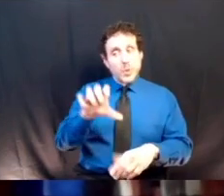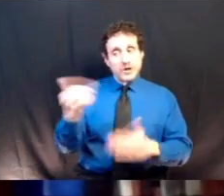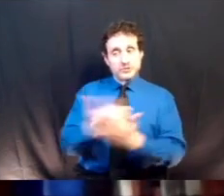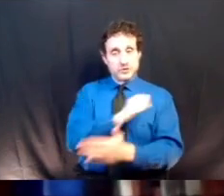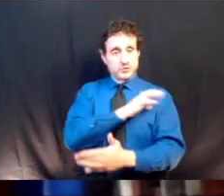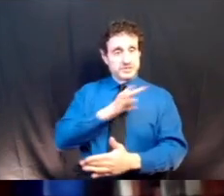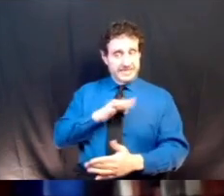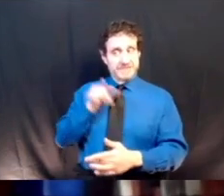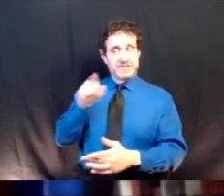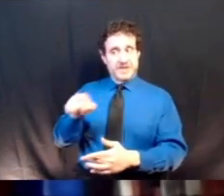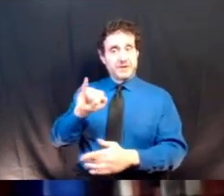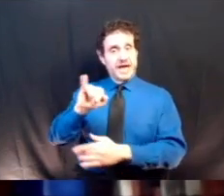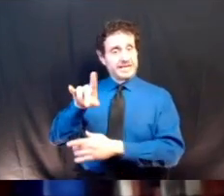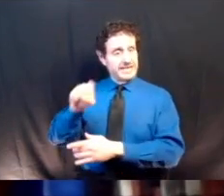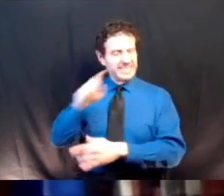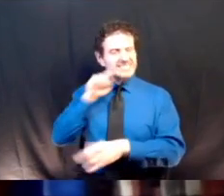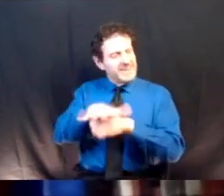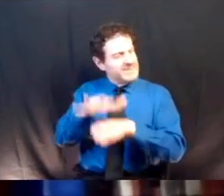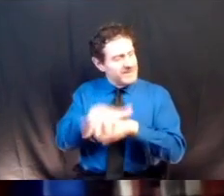Well, again,